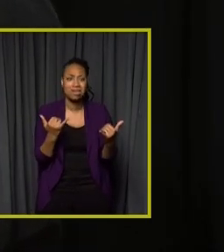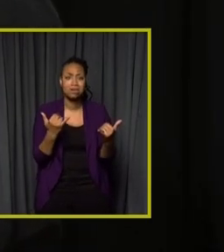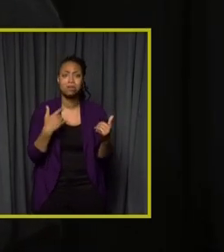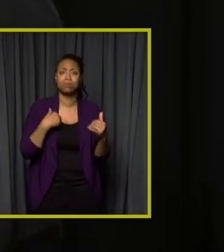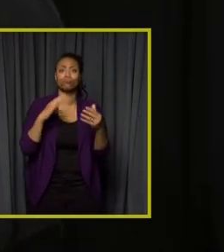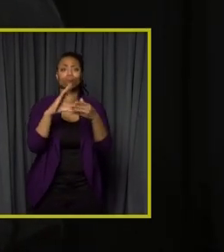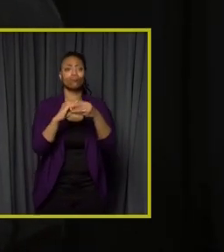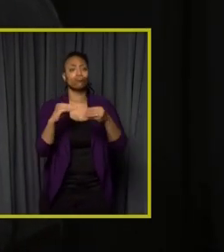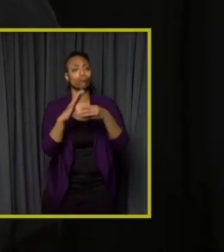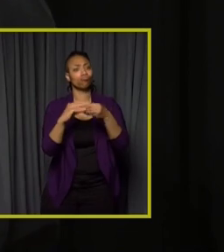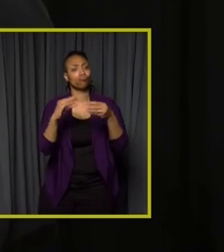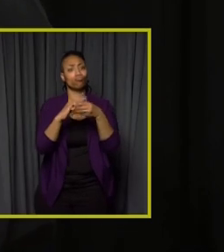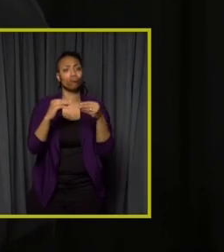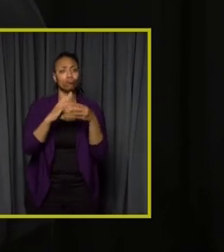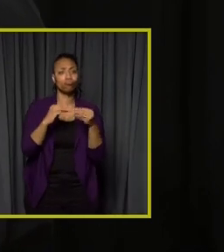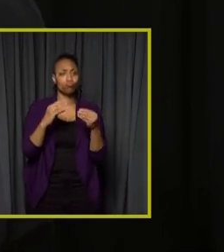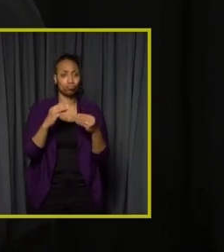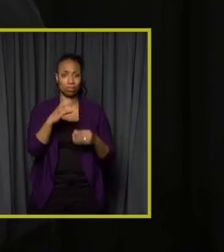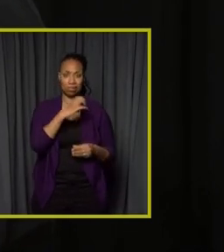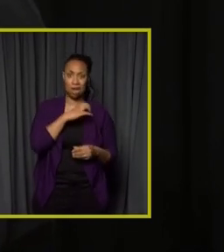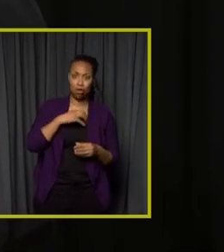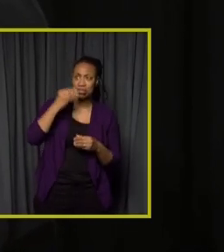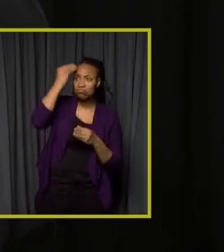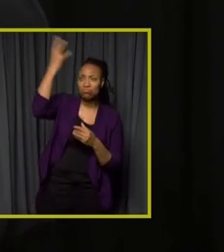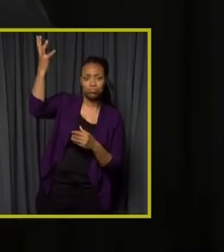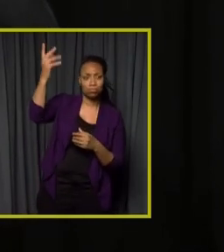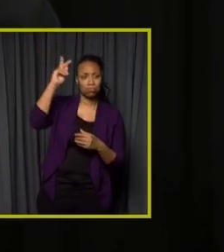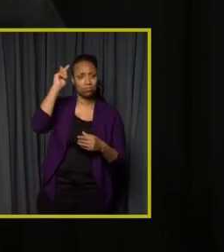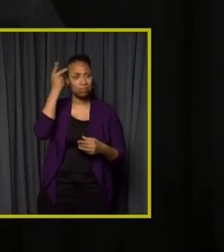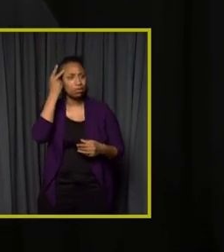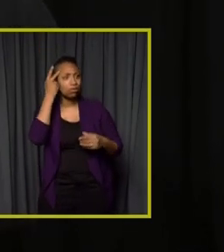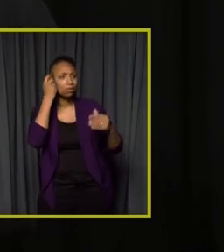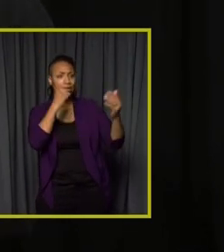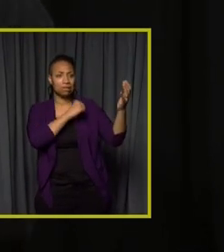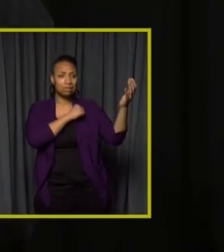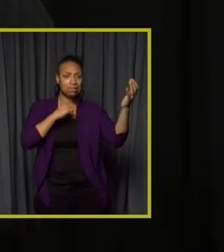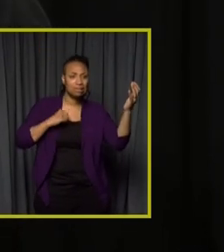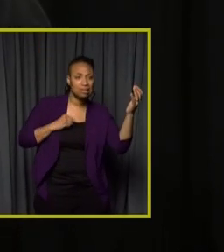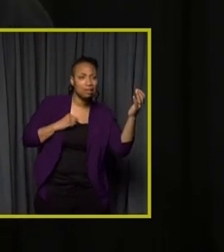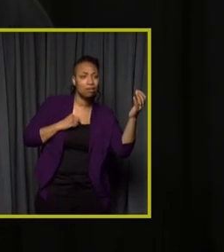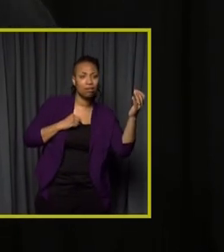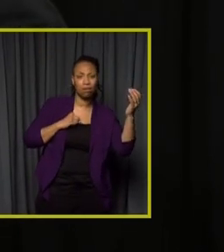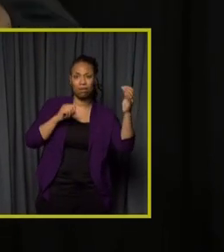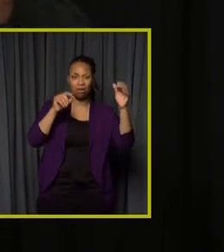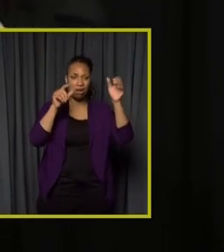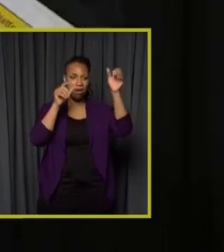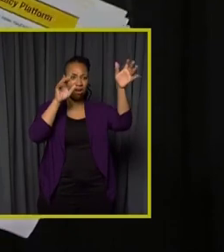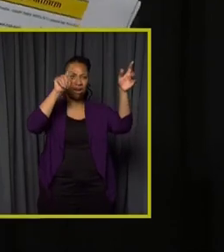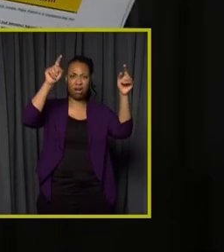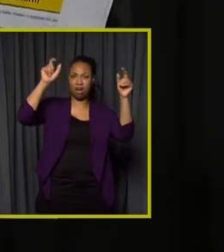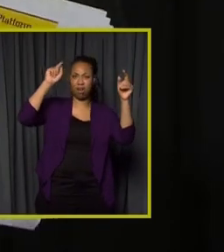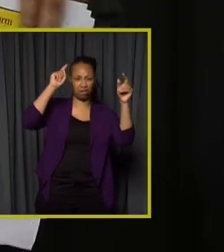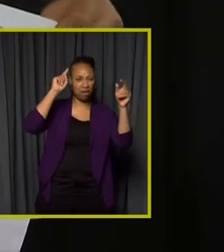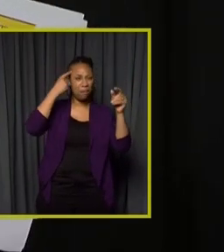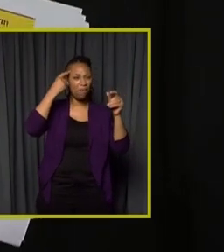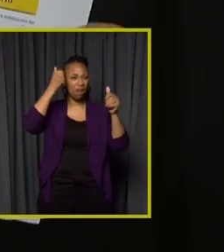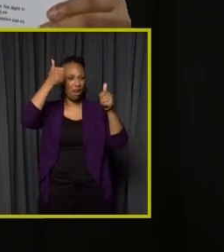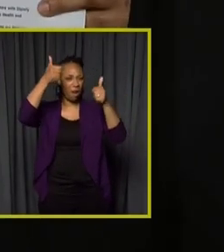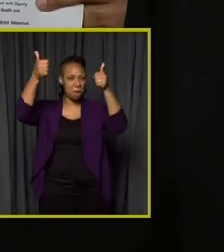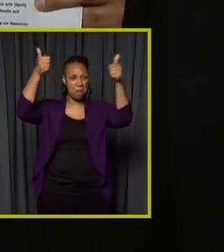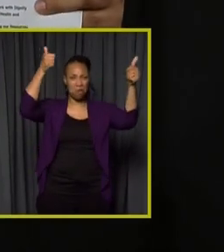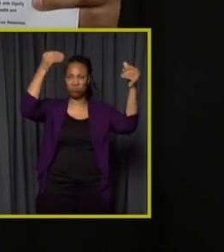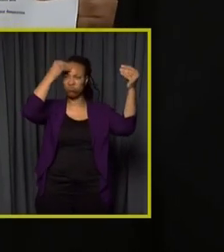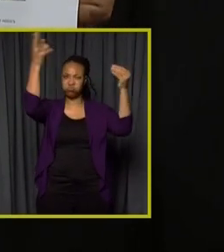every senator, both presidential candidates, governors, and legislatures, the Poor People's Moral Justice Jubilee Policy